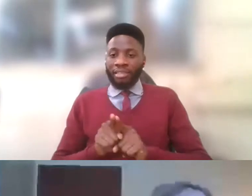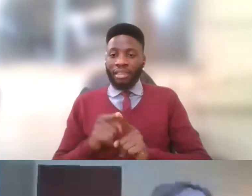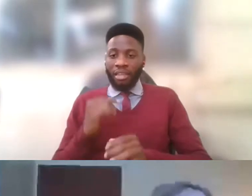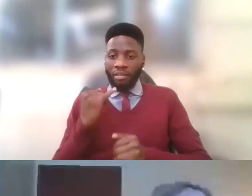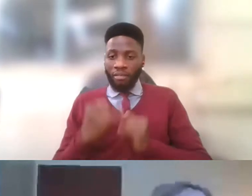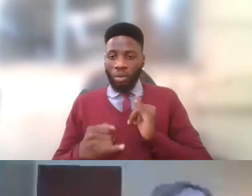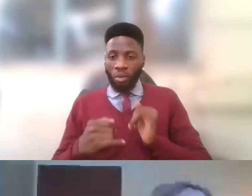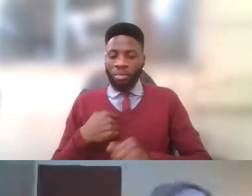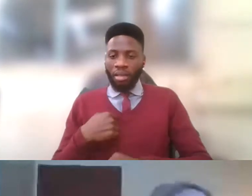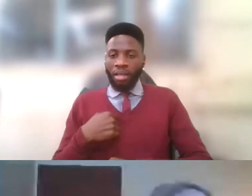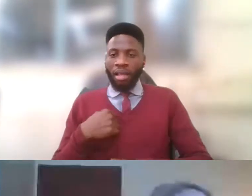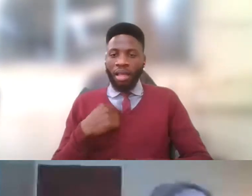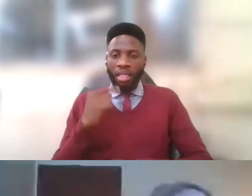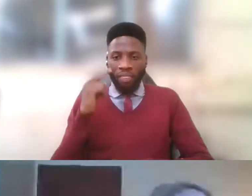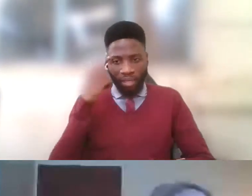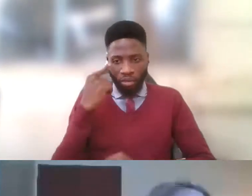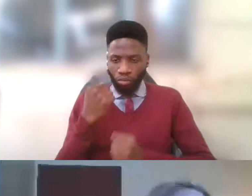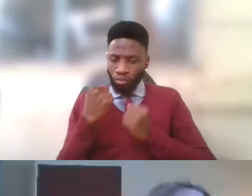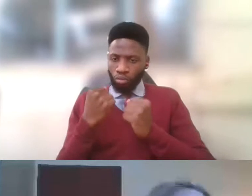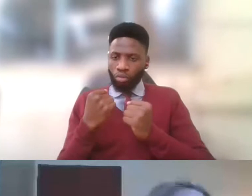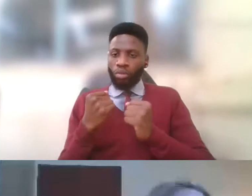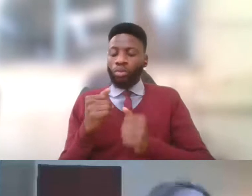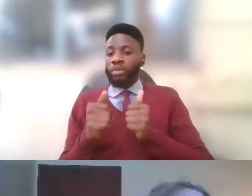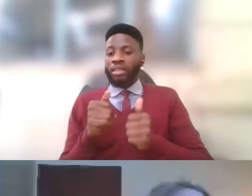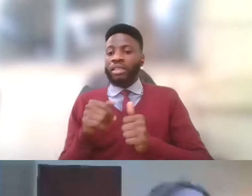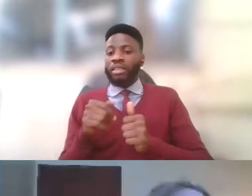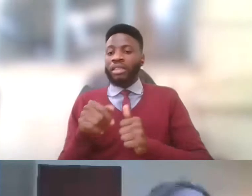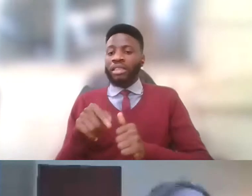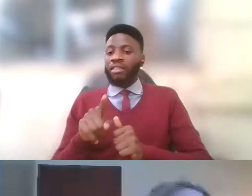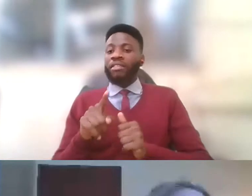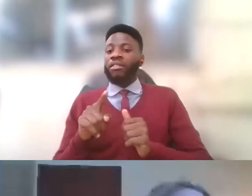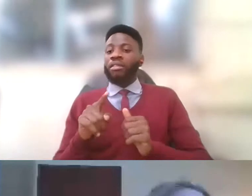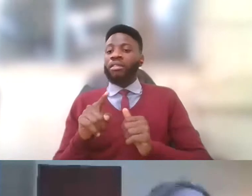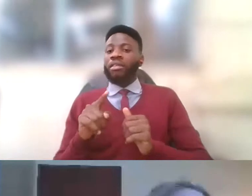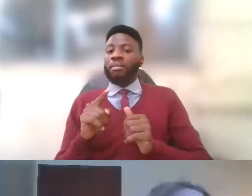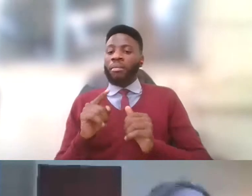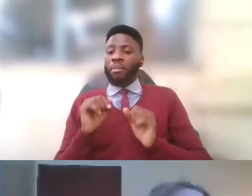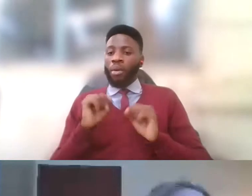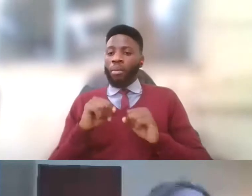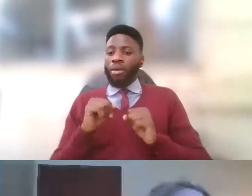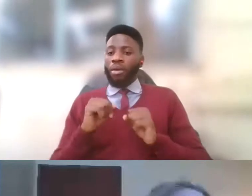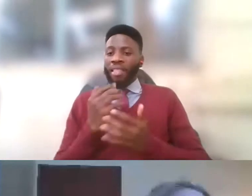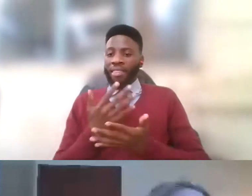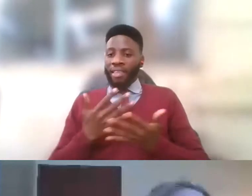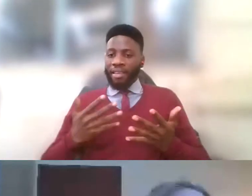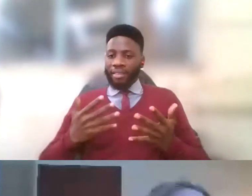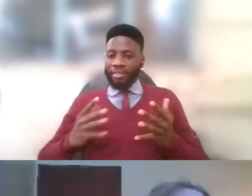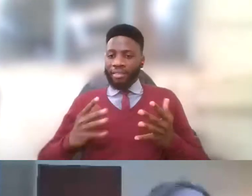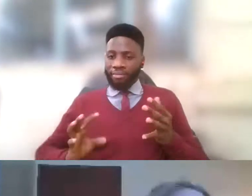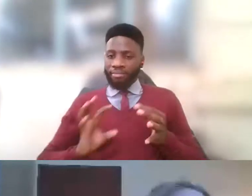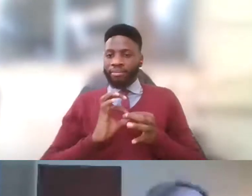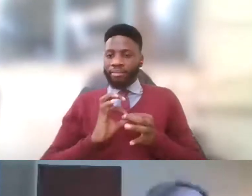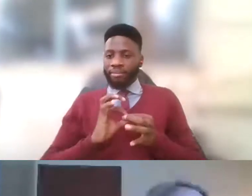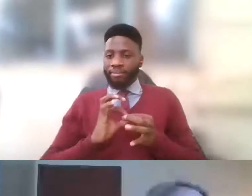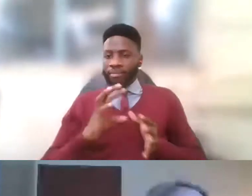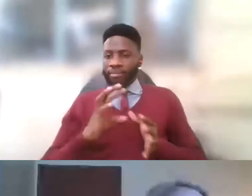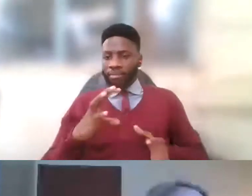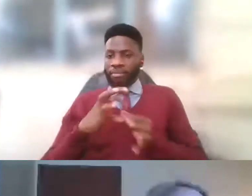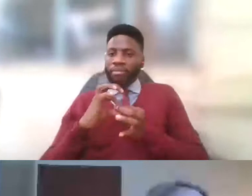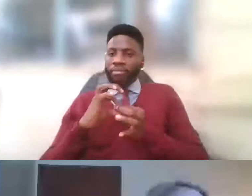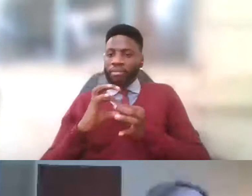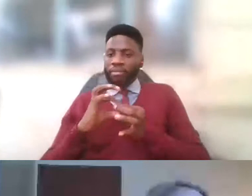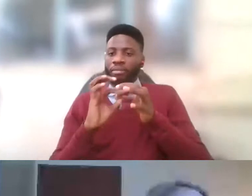living wage? What will happen? Will machines take over? And if you look at